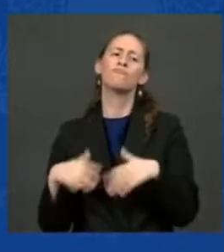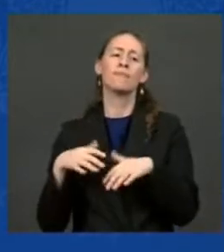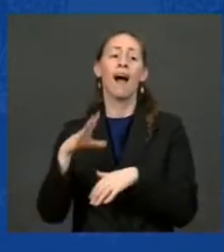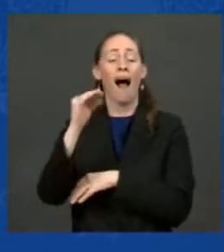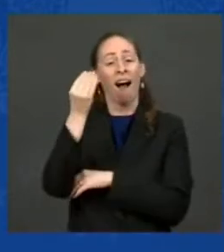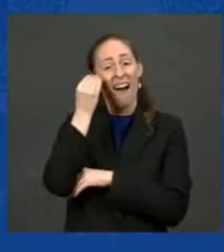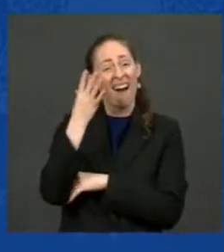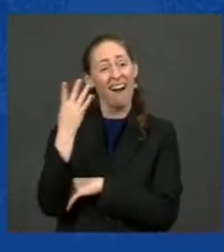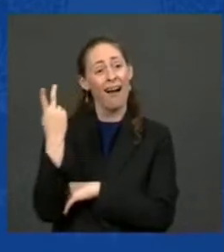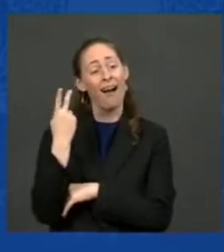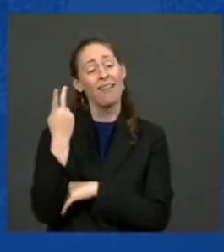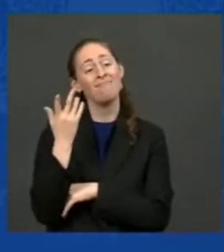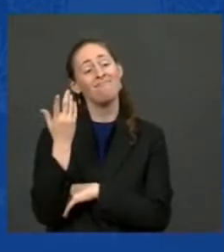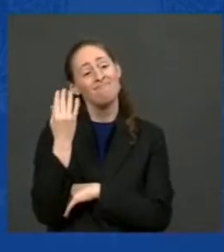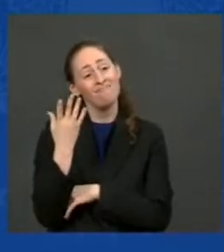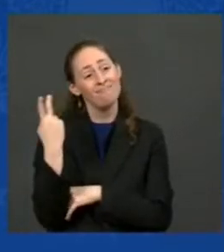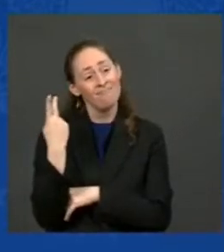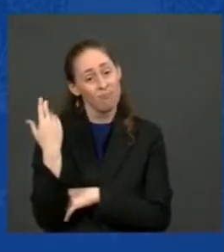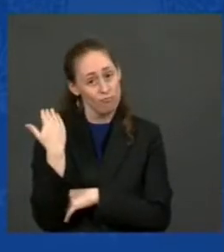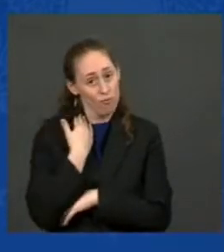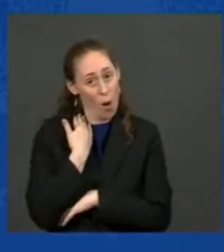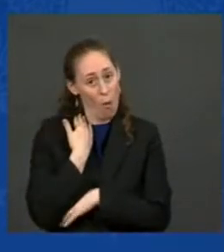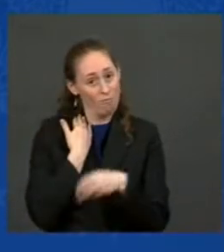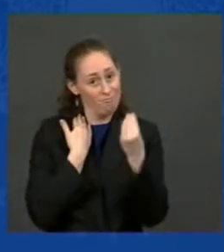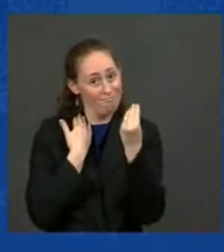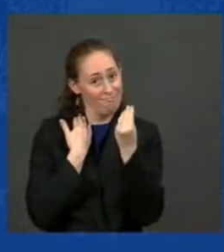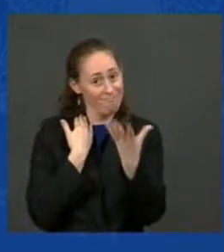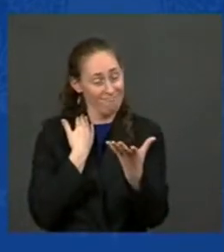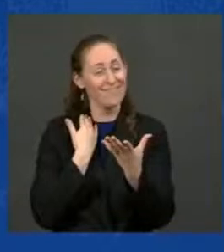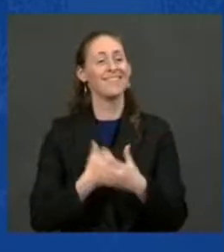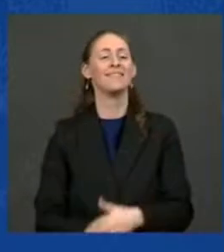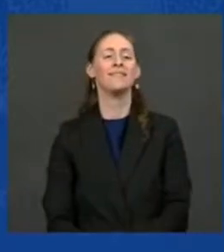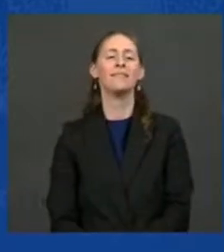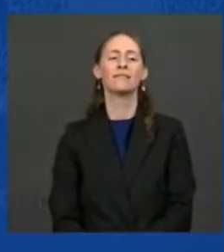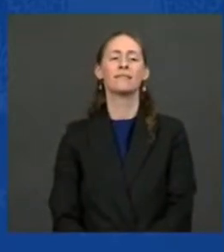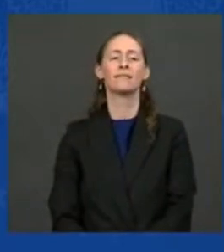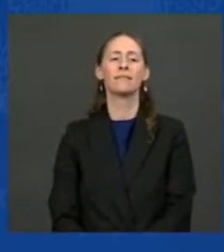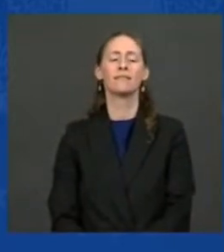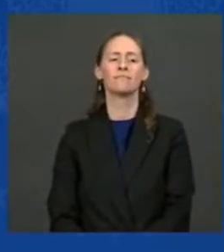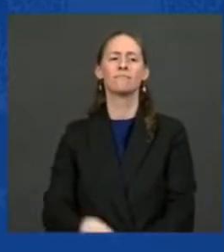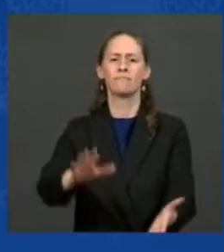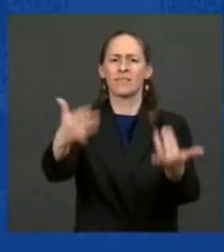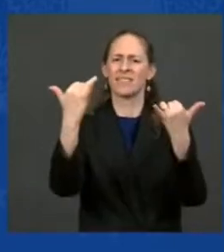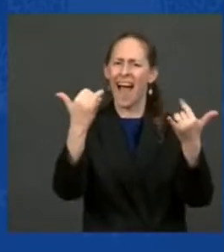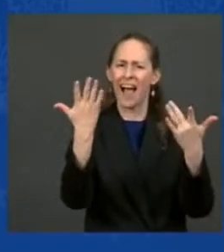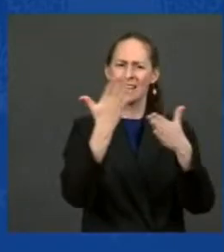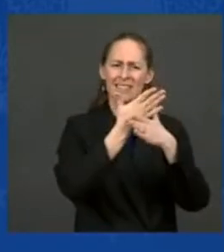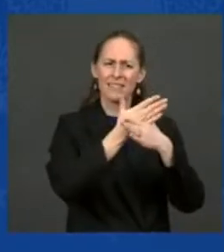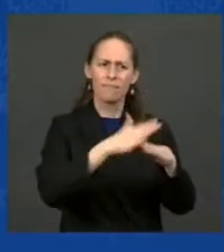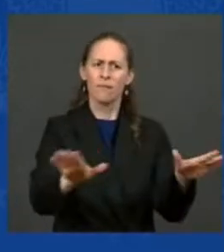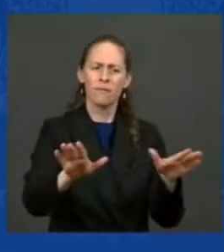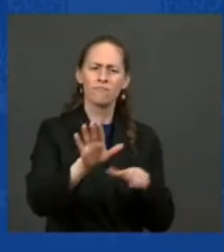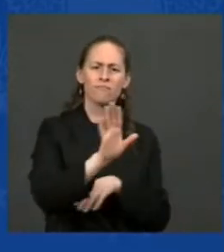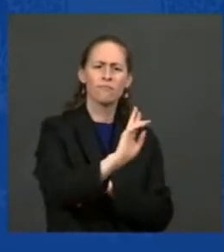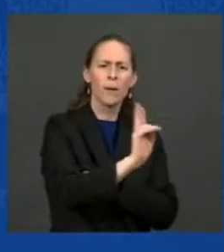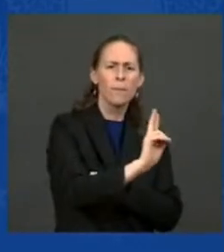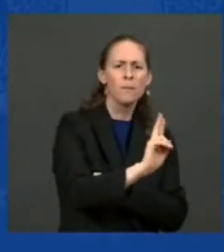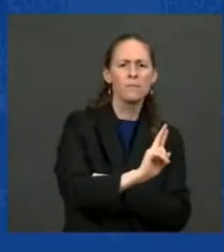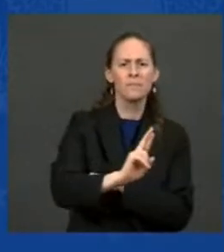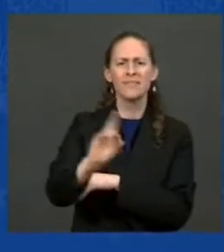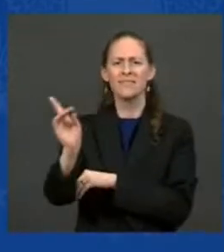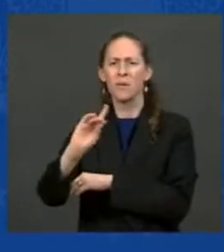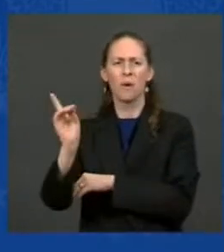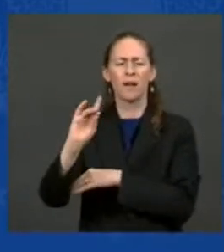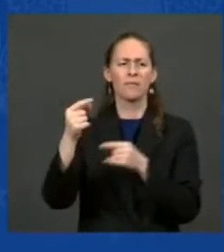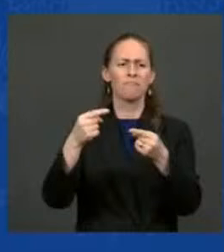well. In today's highly polarized political world, such joint ventures, regrettably, would be